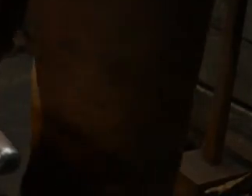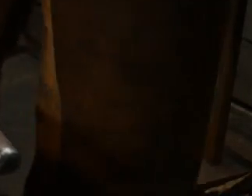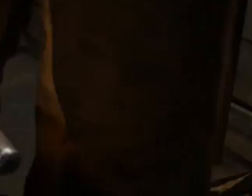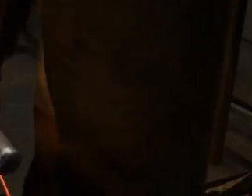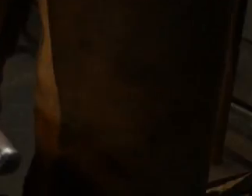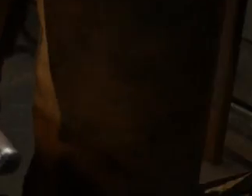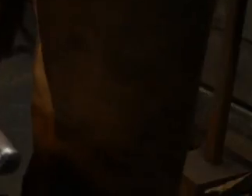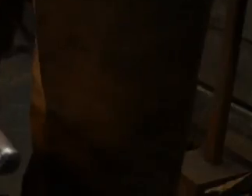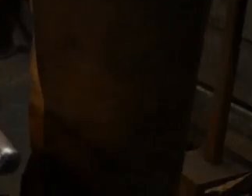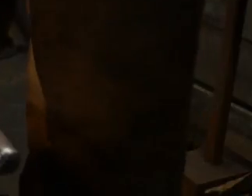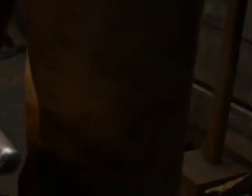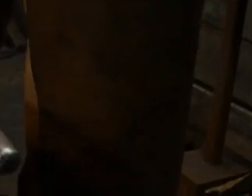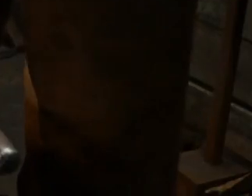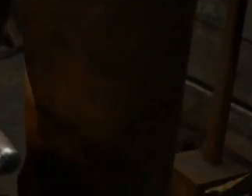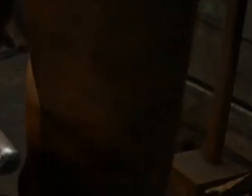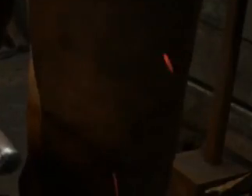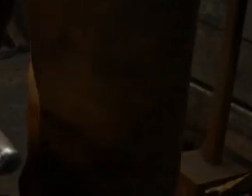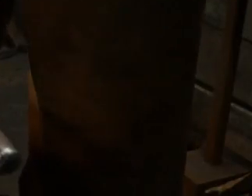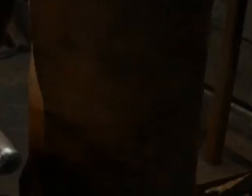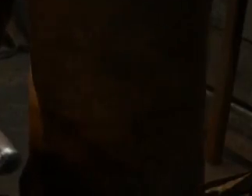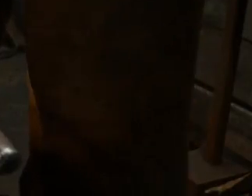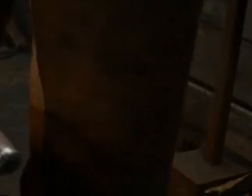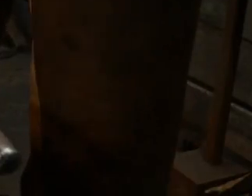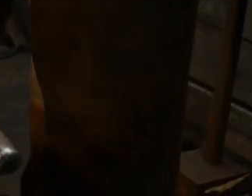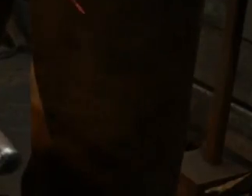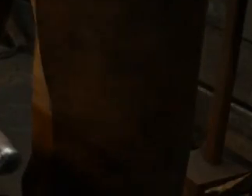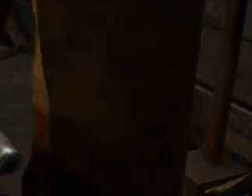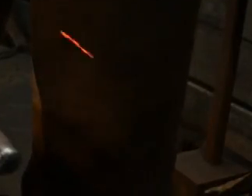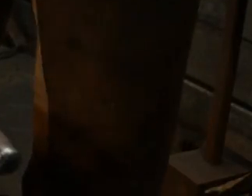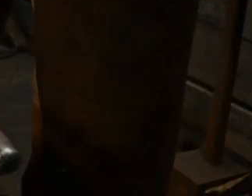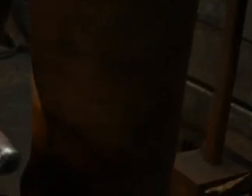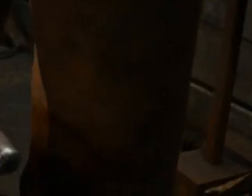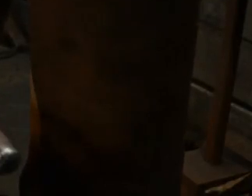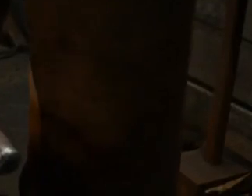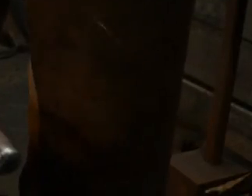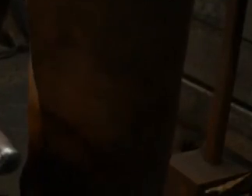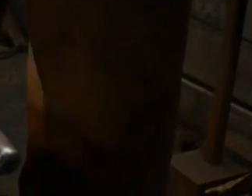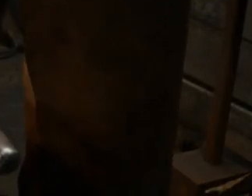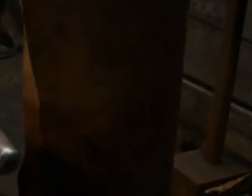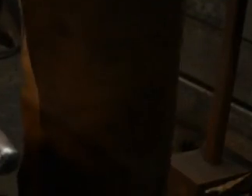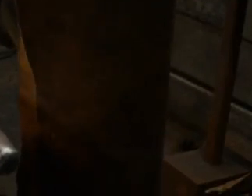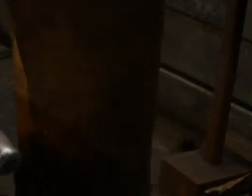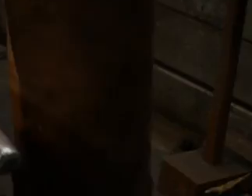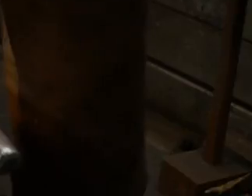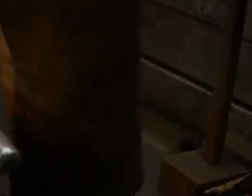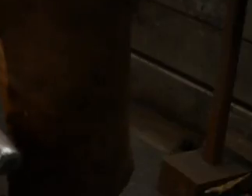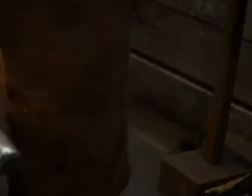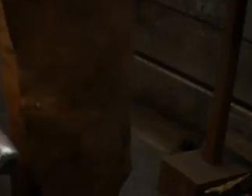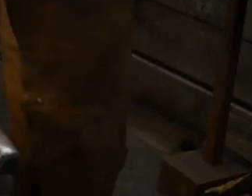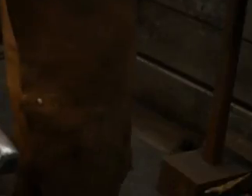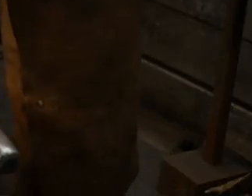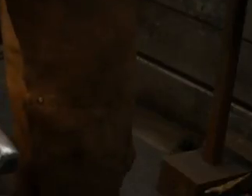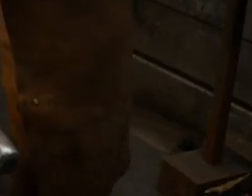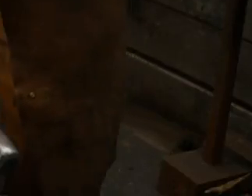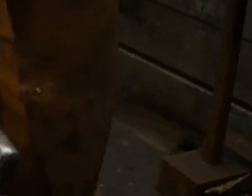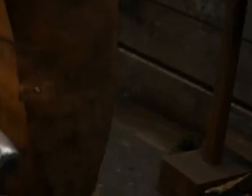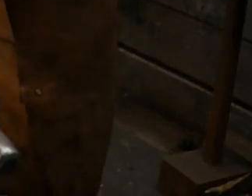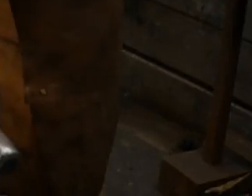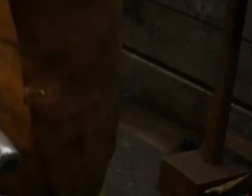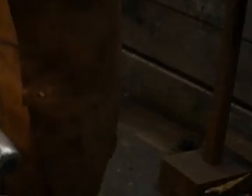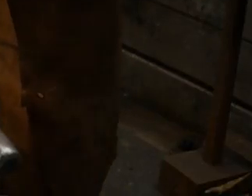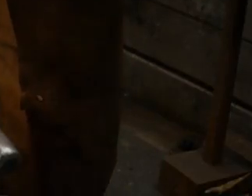benefit of many. But my other benefit, I would say, of wrought iron is the fact that wrought